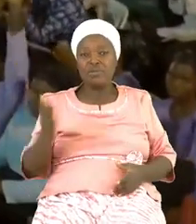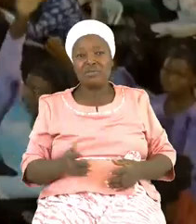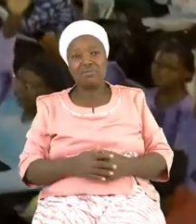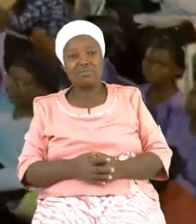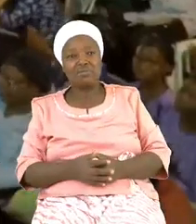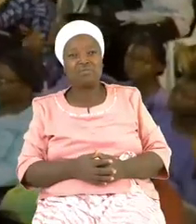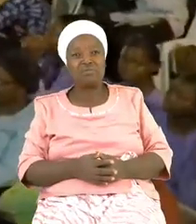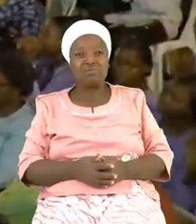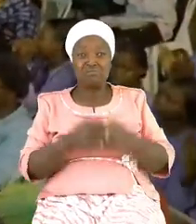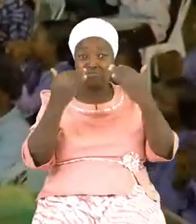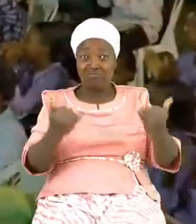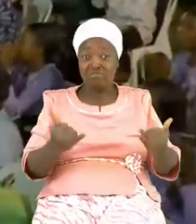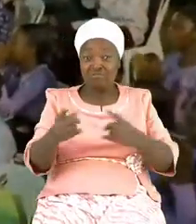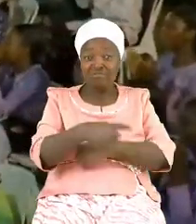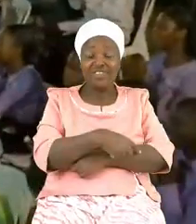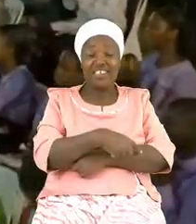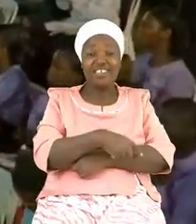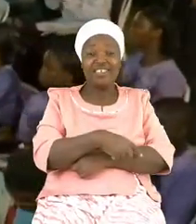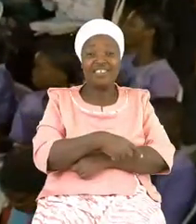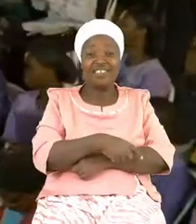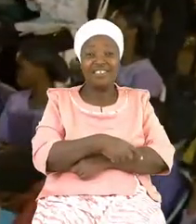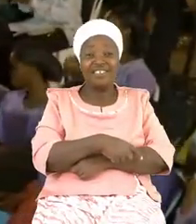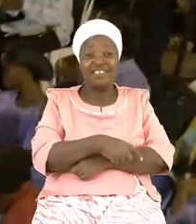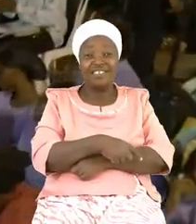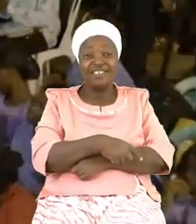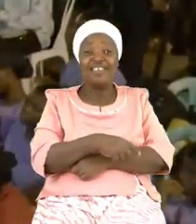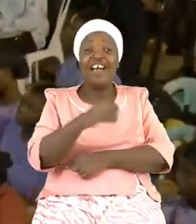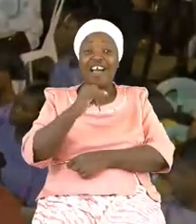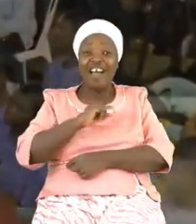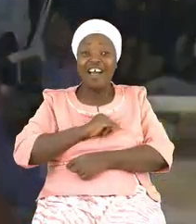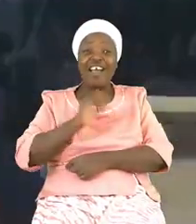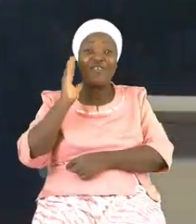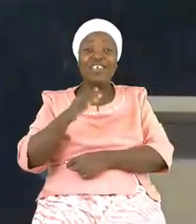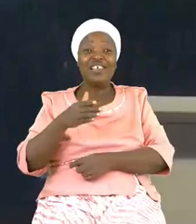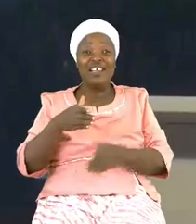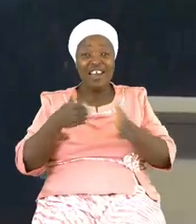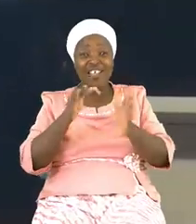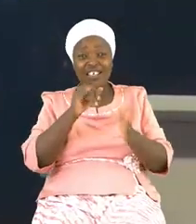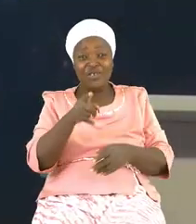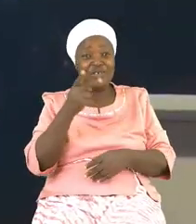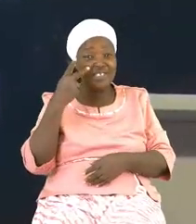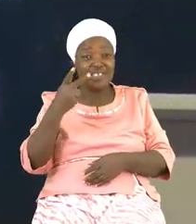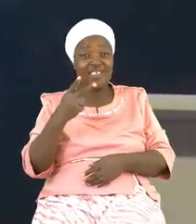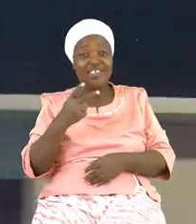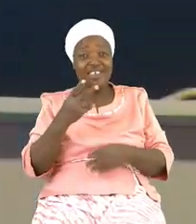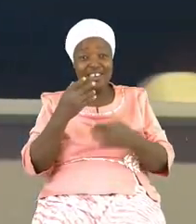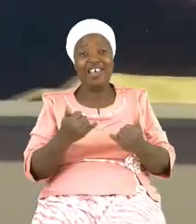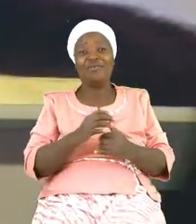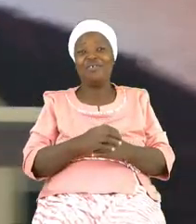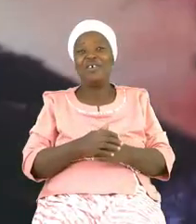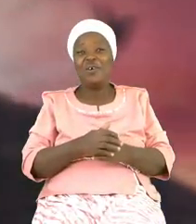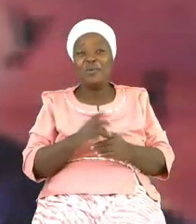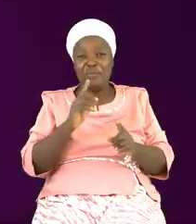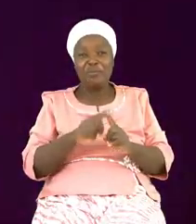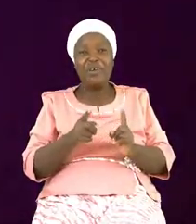Today, I will let you see directly yourself. I'm going to stop now. Look at that. Look at